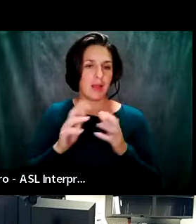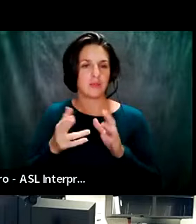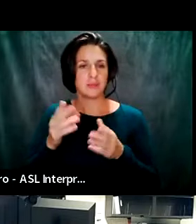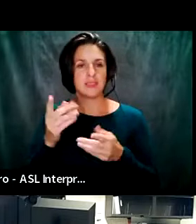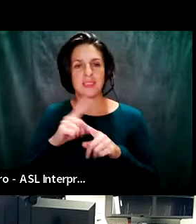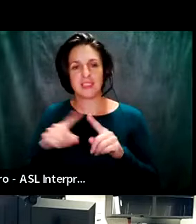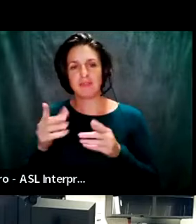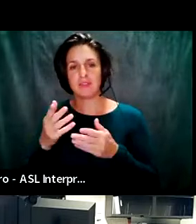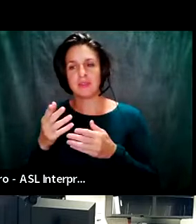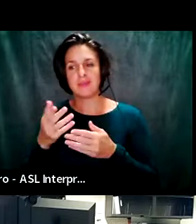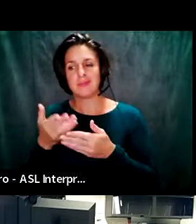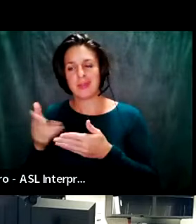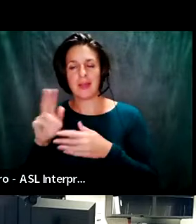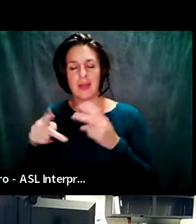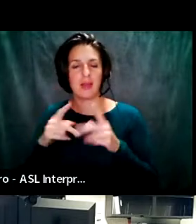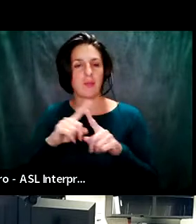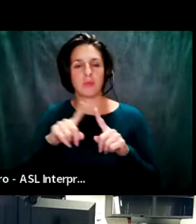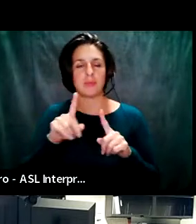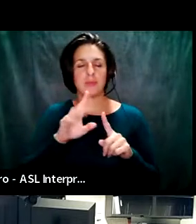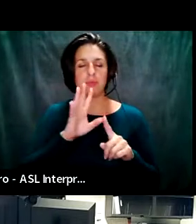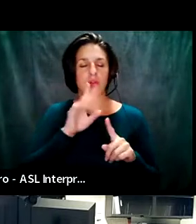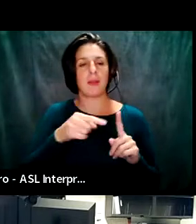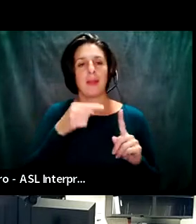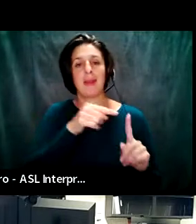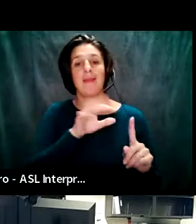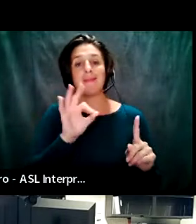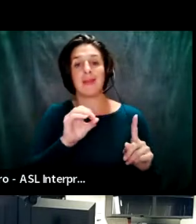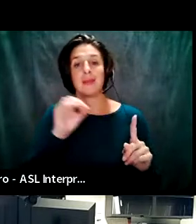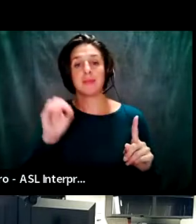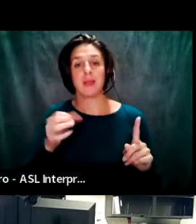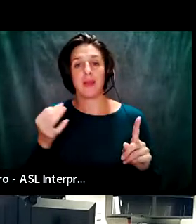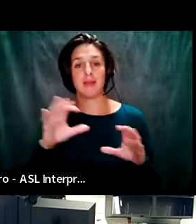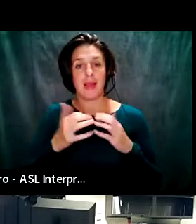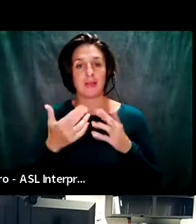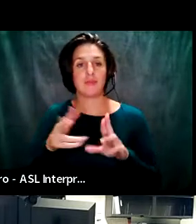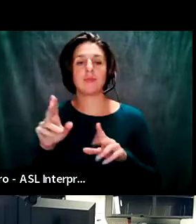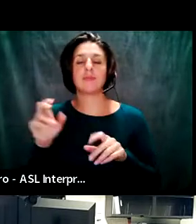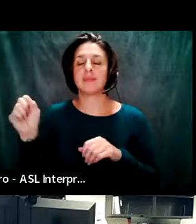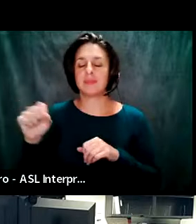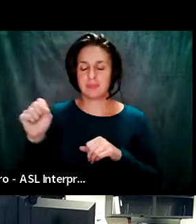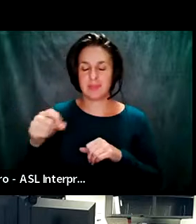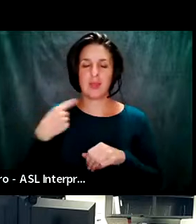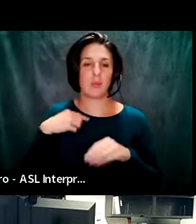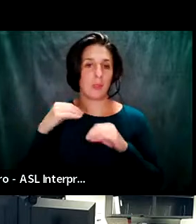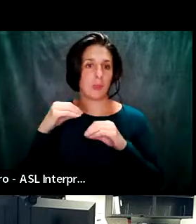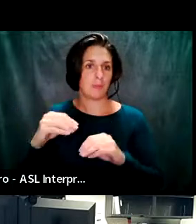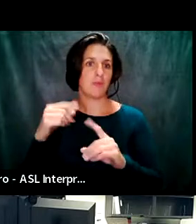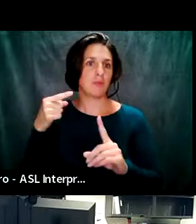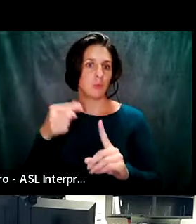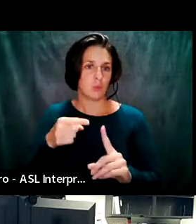just talking about, the 90% of classrooms. But yeah, that's what we're moving to.